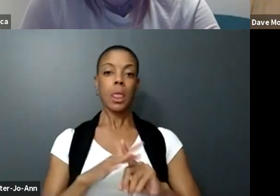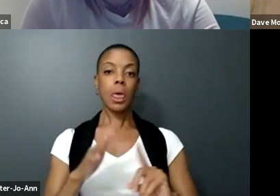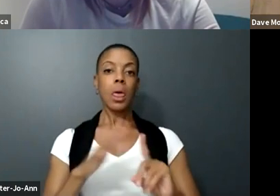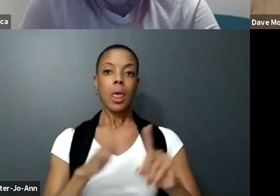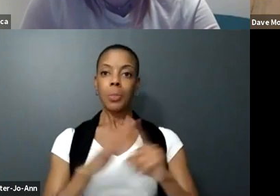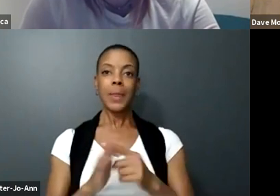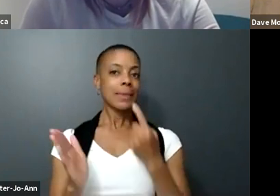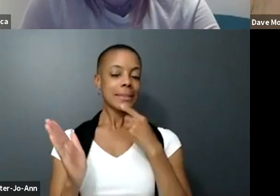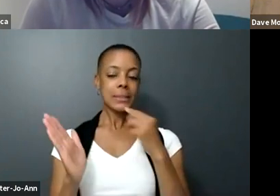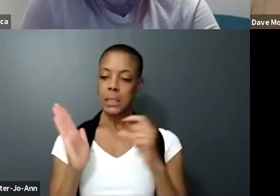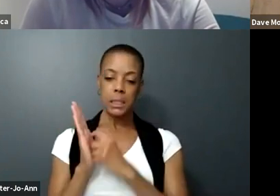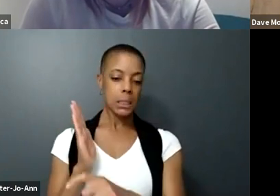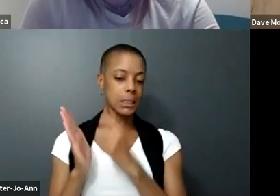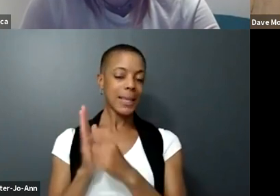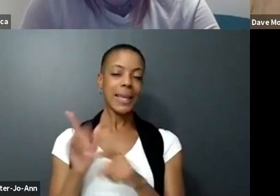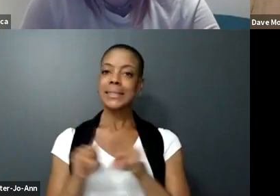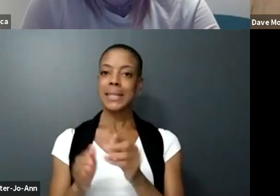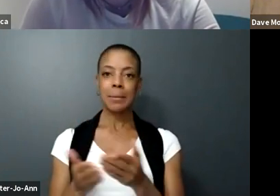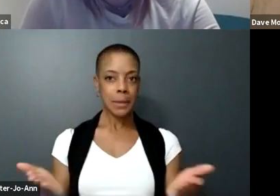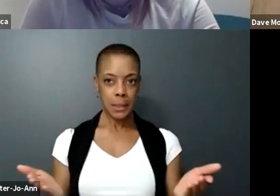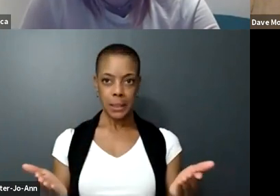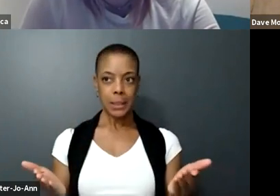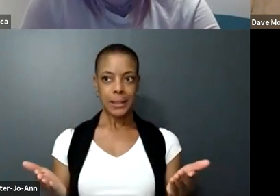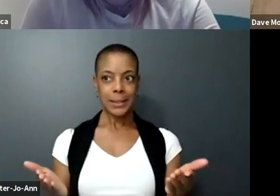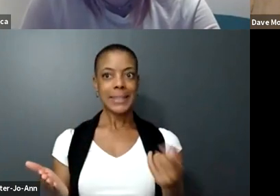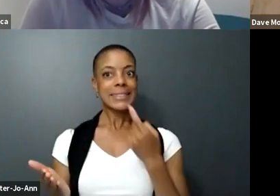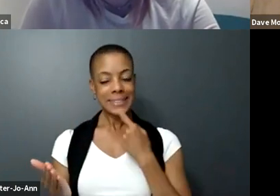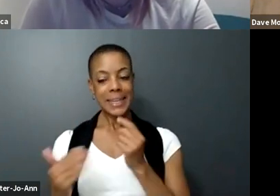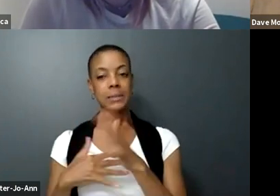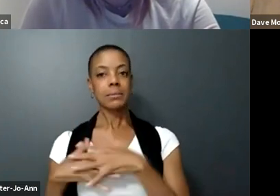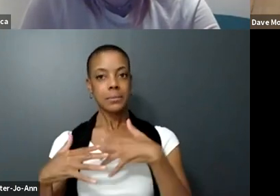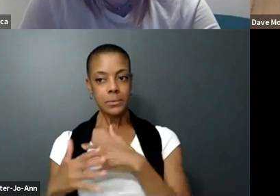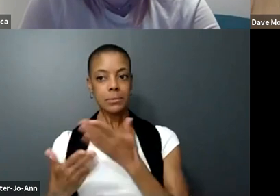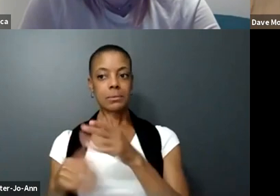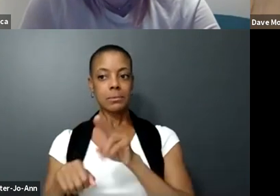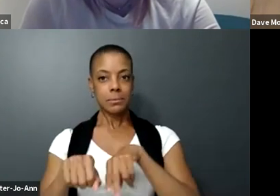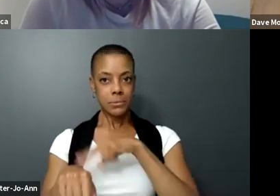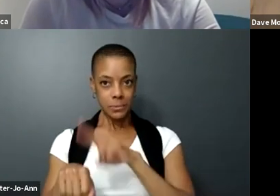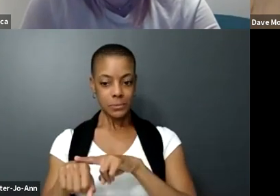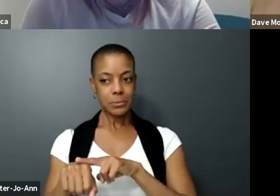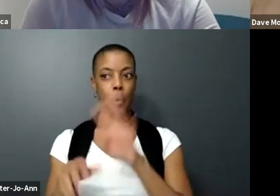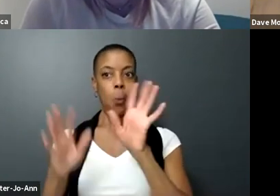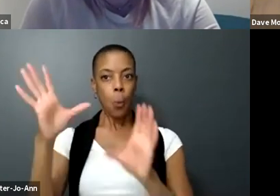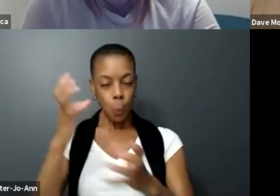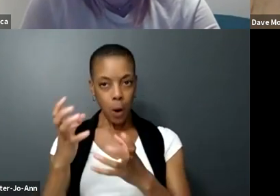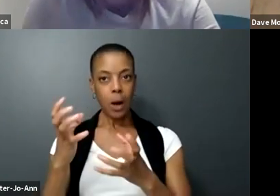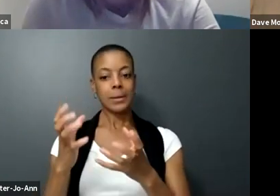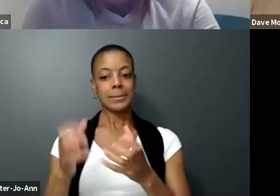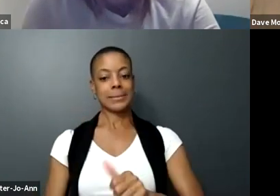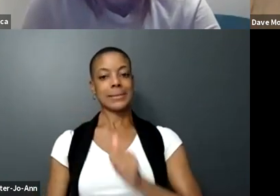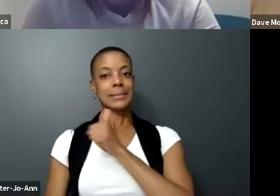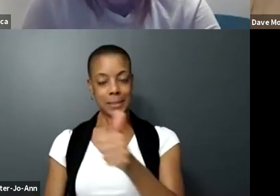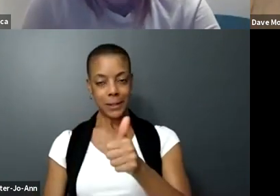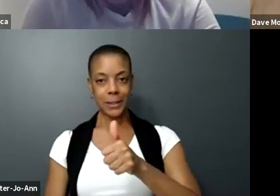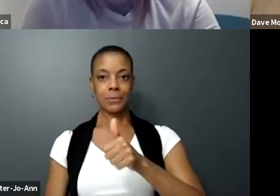the same thing. And it's that First Nations seek self-determination and self-government for themselves. And there's many